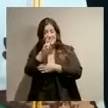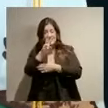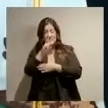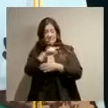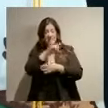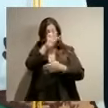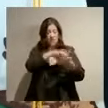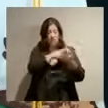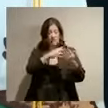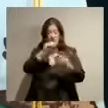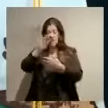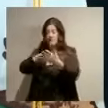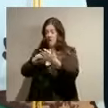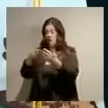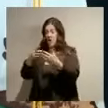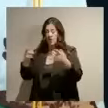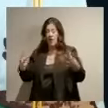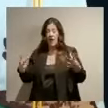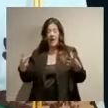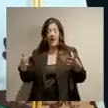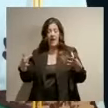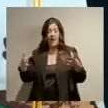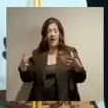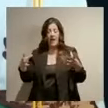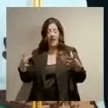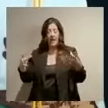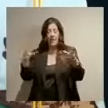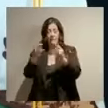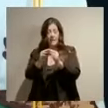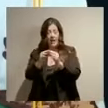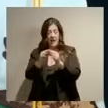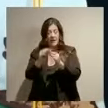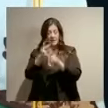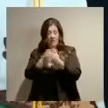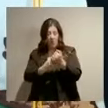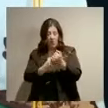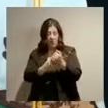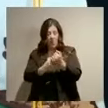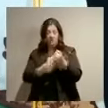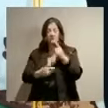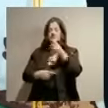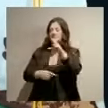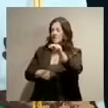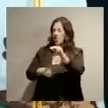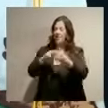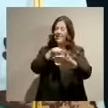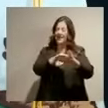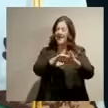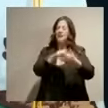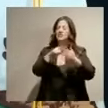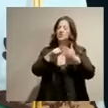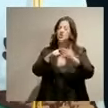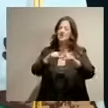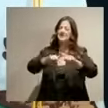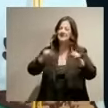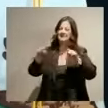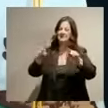on page 7? Well, no. And I think that that chart there is trying to just show kind of there's the incremental may